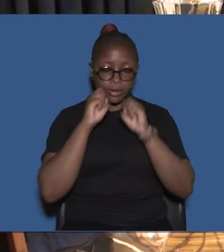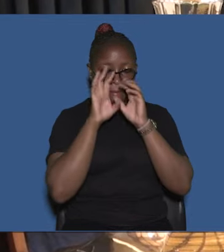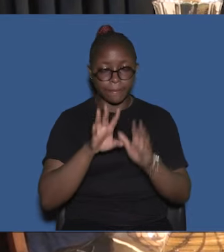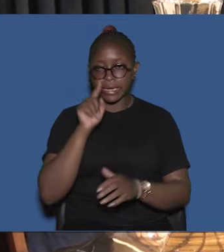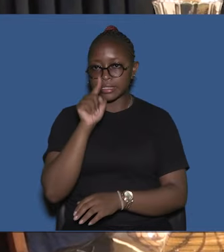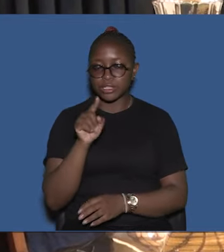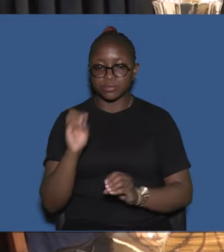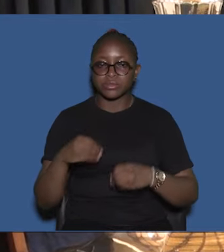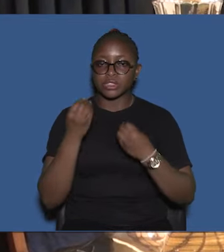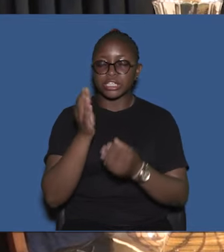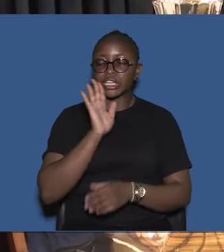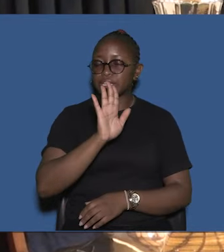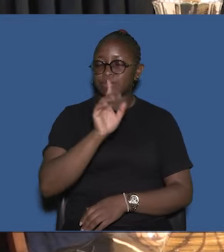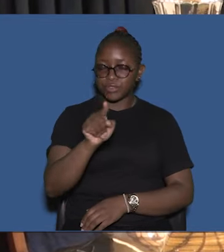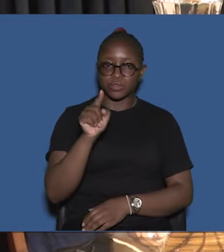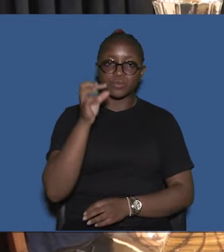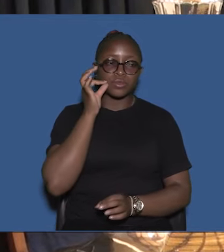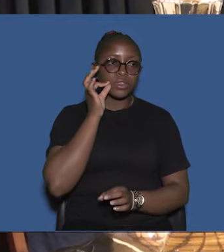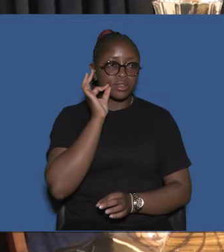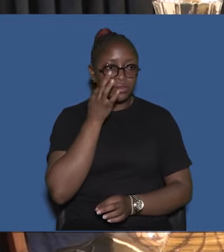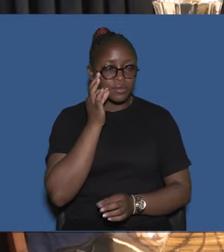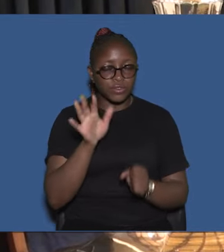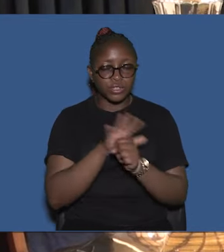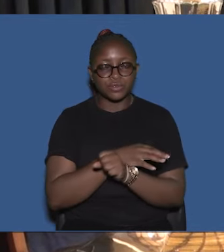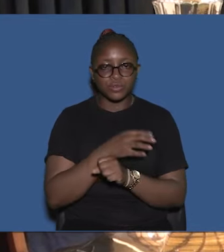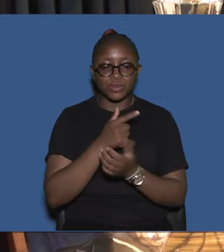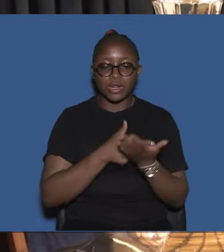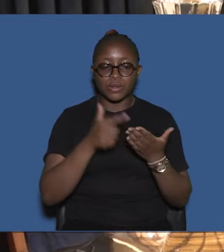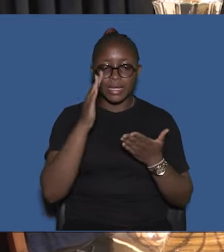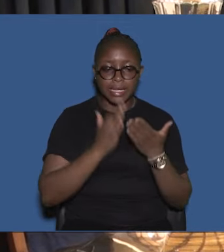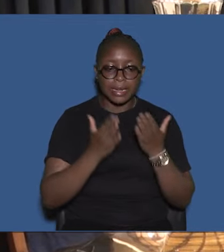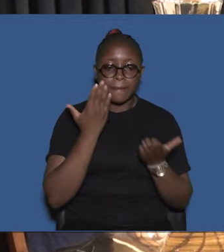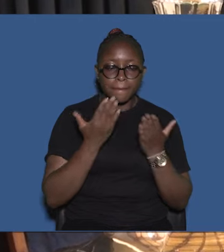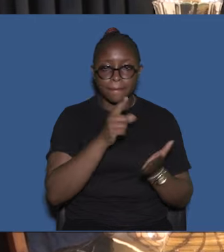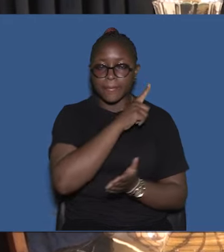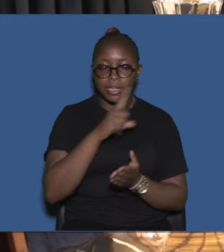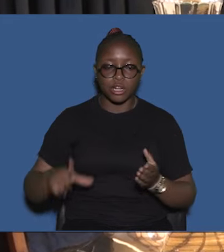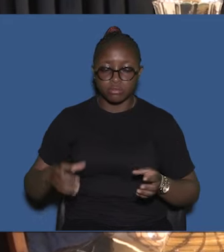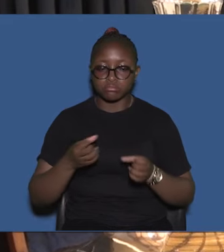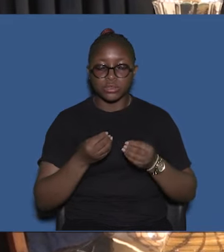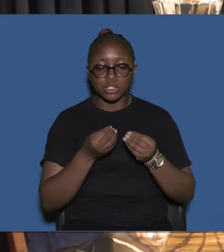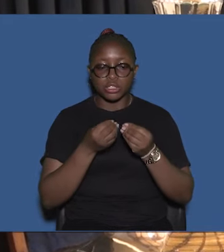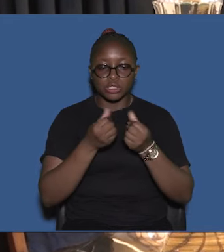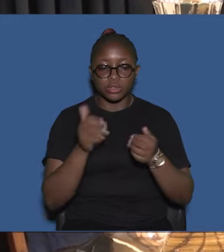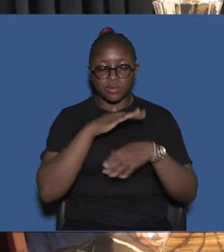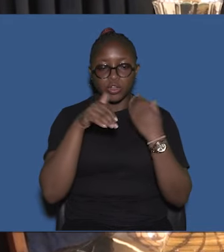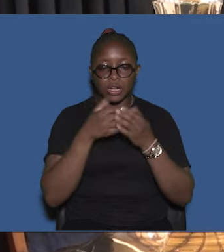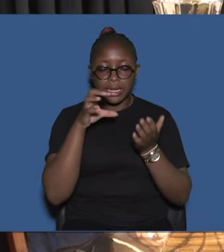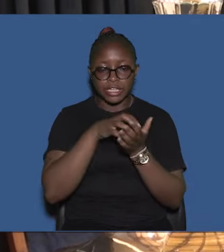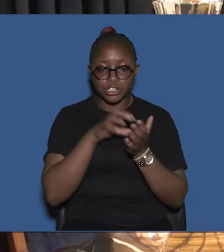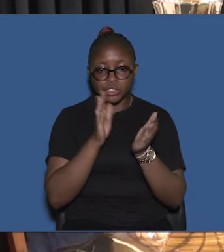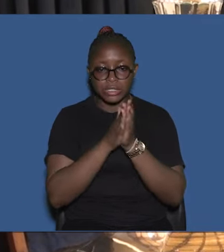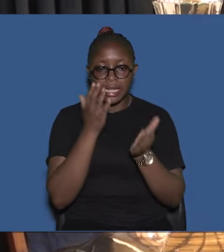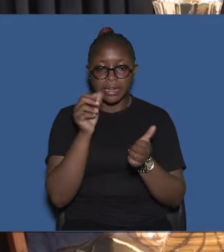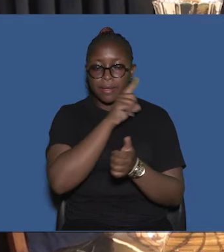you a fruitful weekend. May the Lord attend to every issue of your life. And the blessings of God